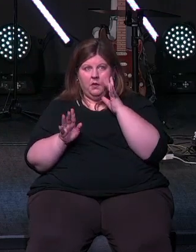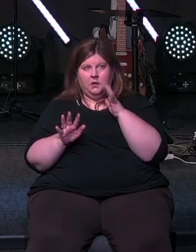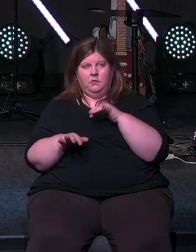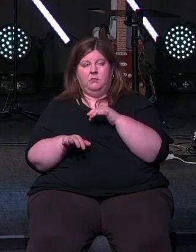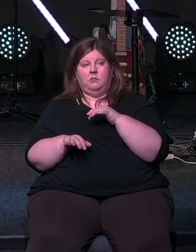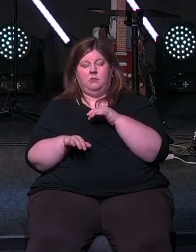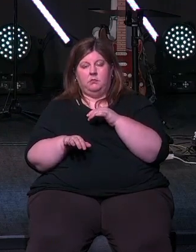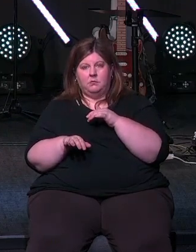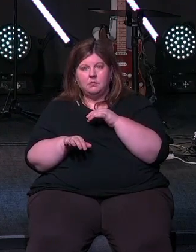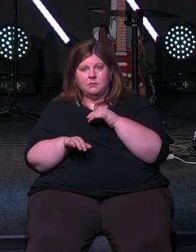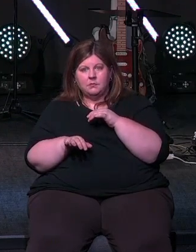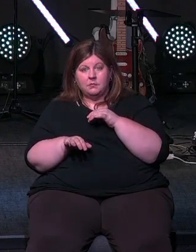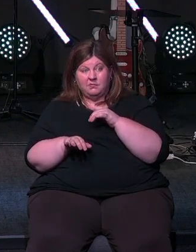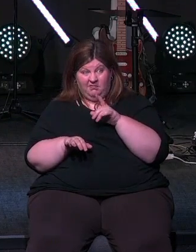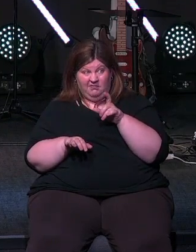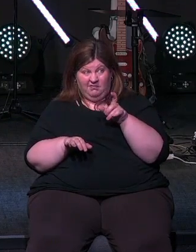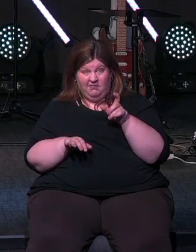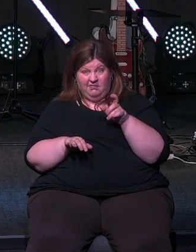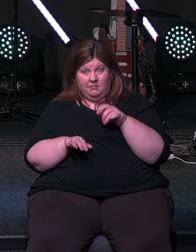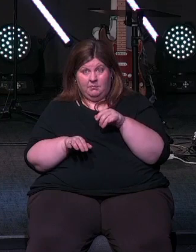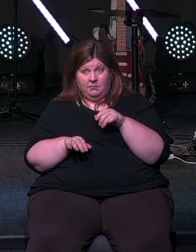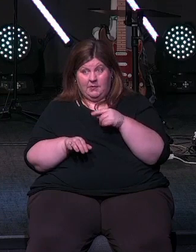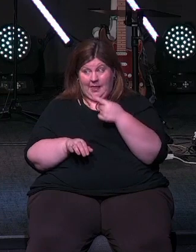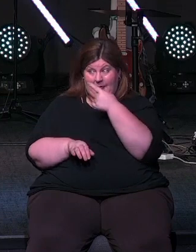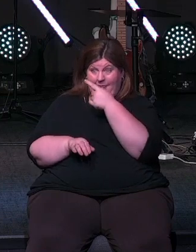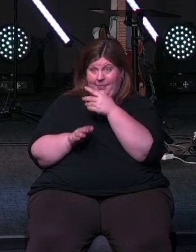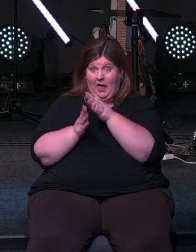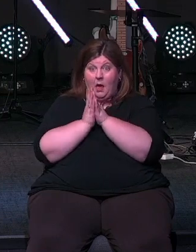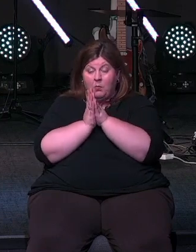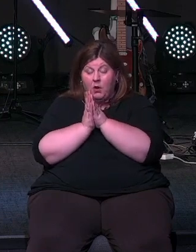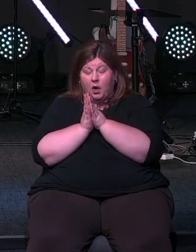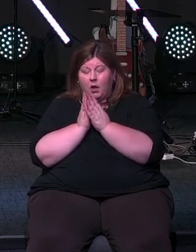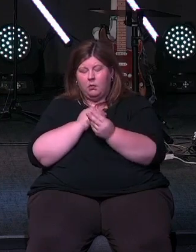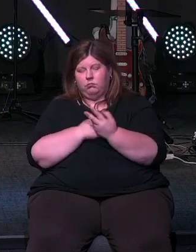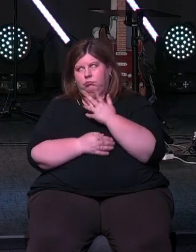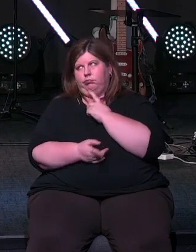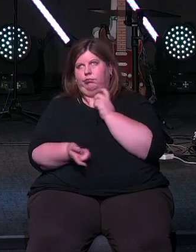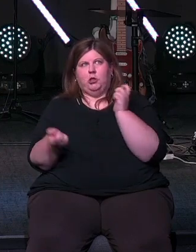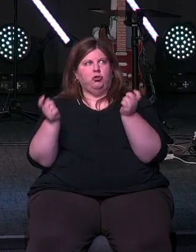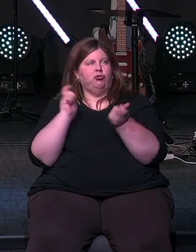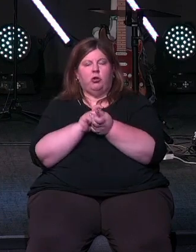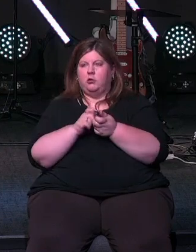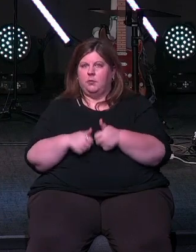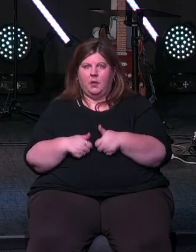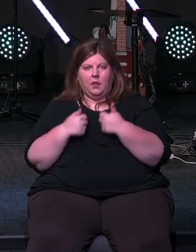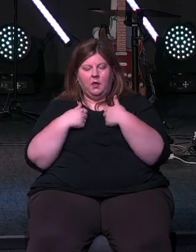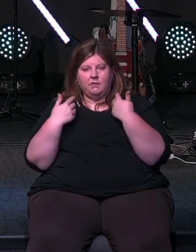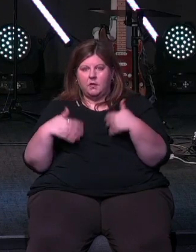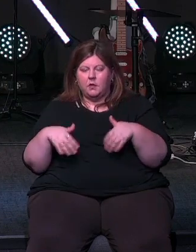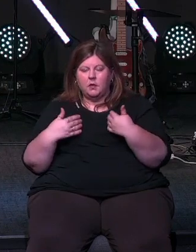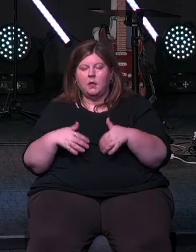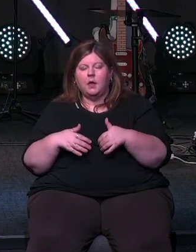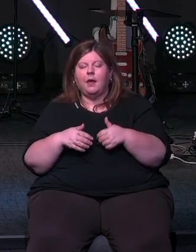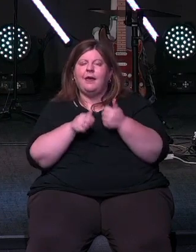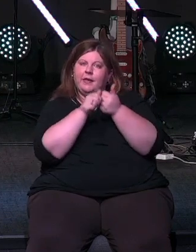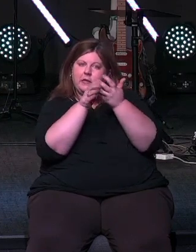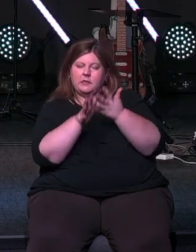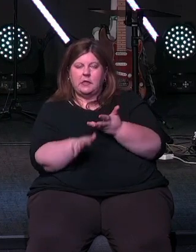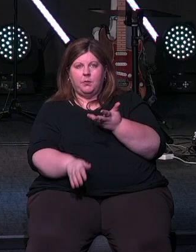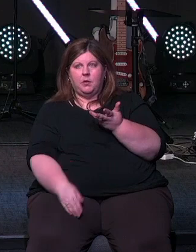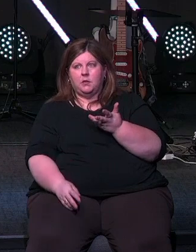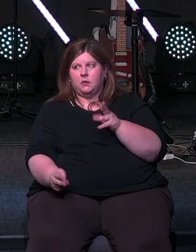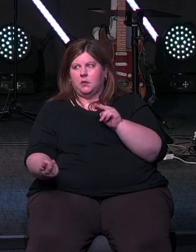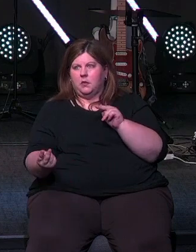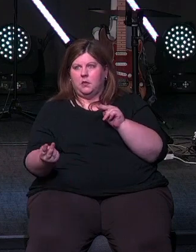my mind. That prayer changed my life. I had no idea. I can imagine the disciples saying this.